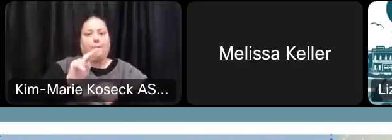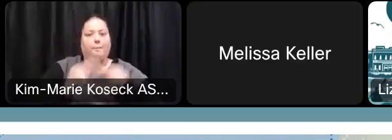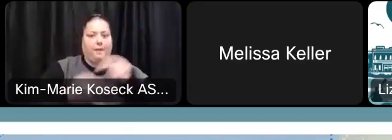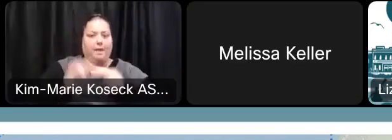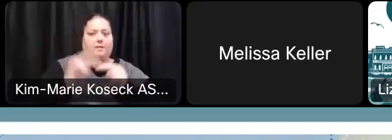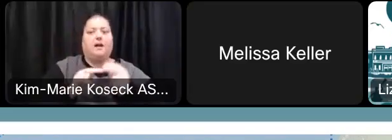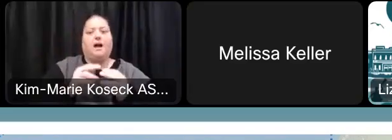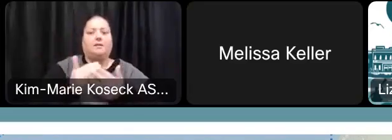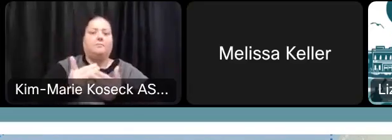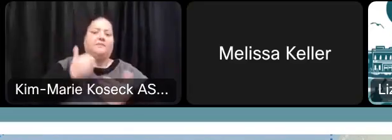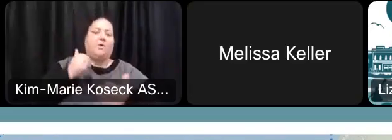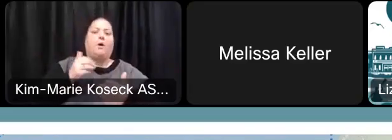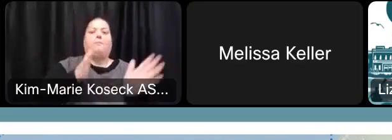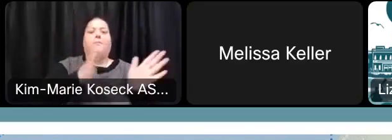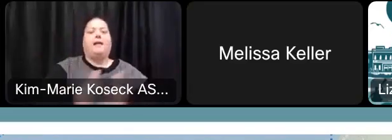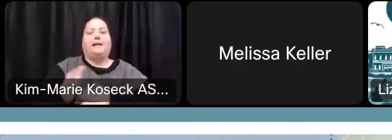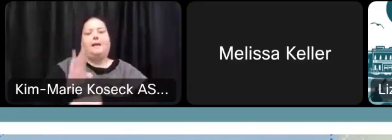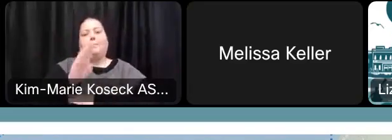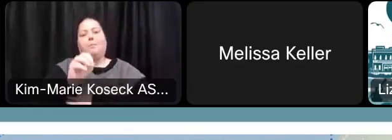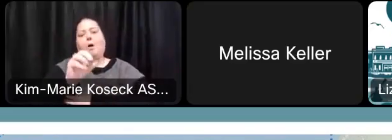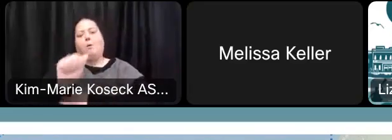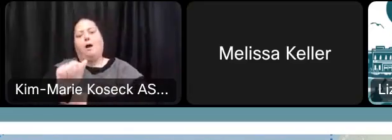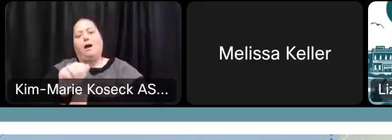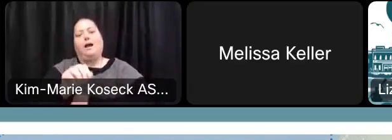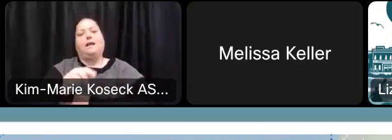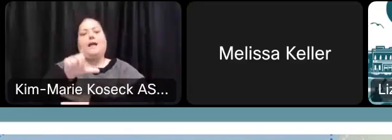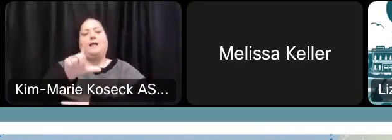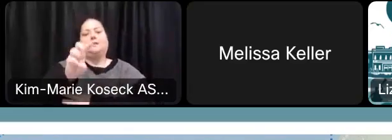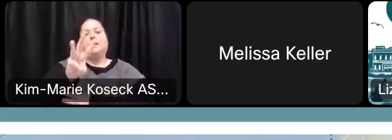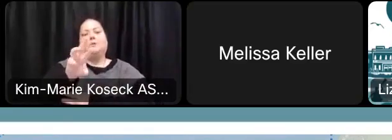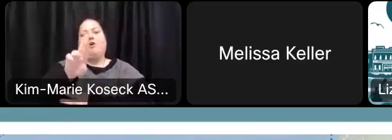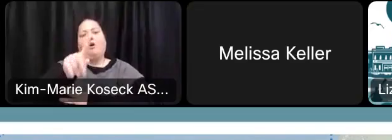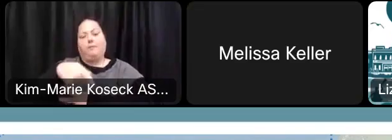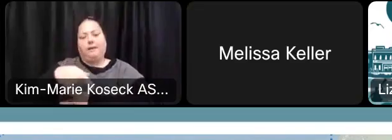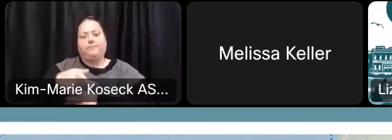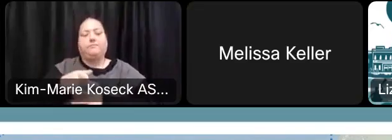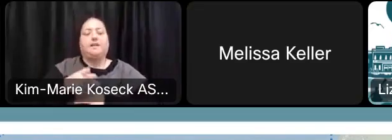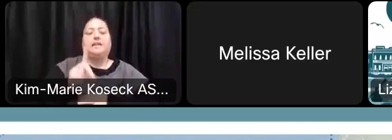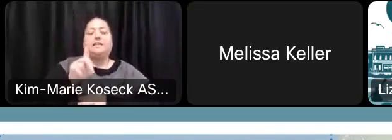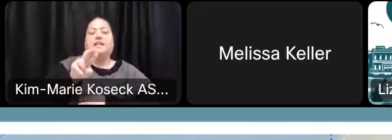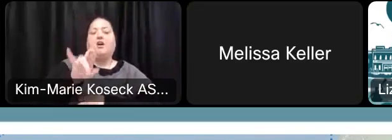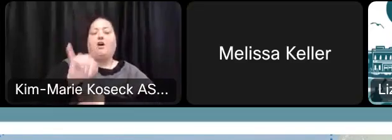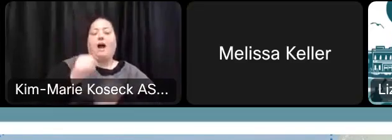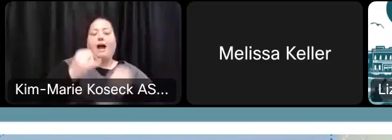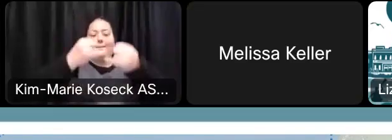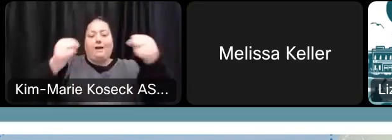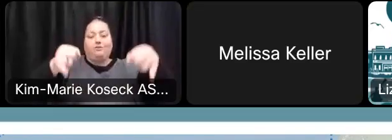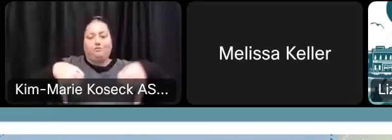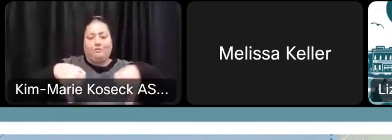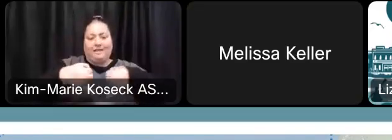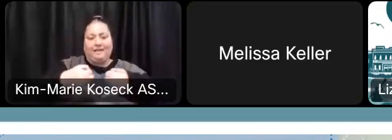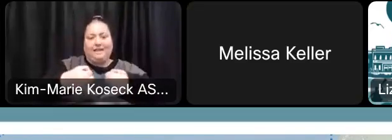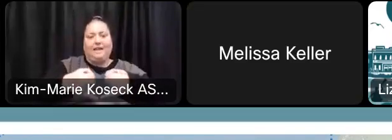previous planning efforts like BOA and LWRP. And you'll see in the middle, the DRI boundary is almost